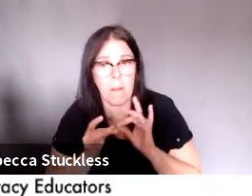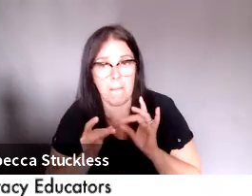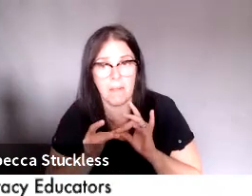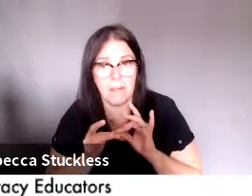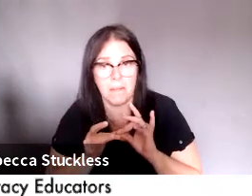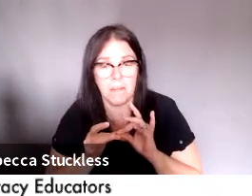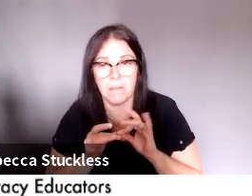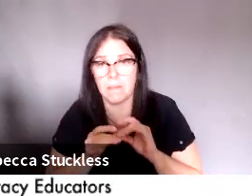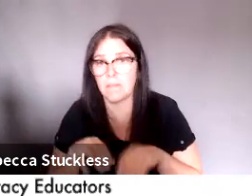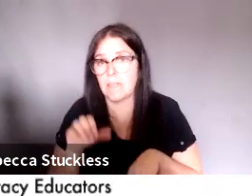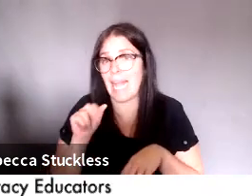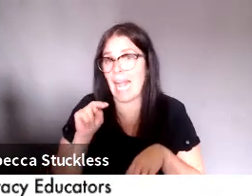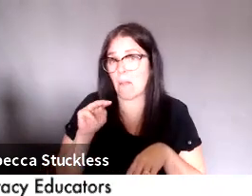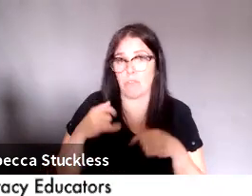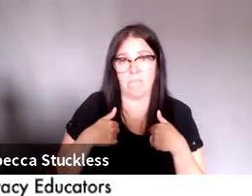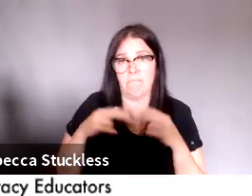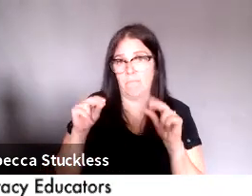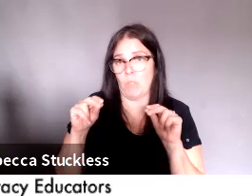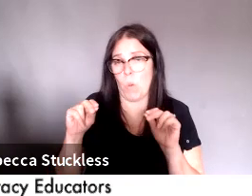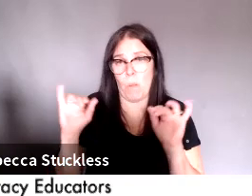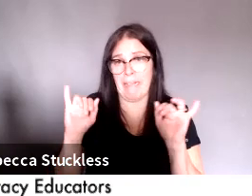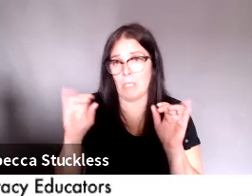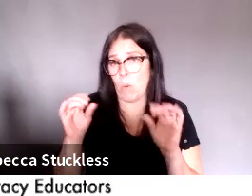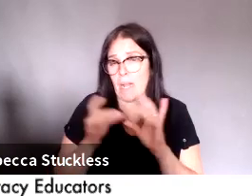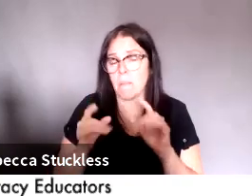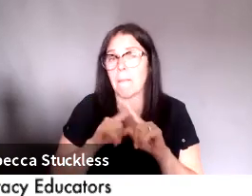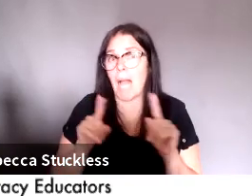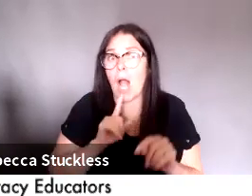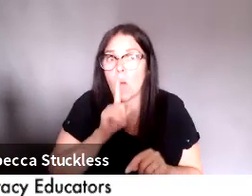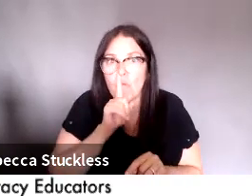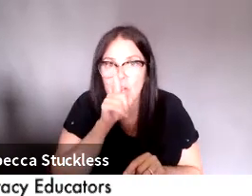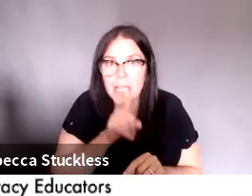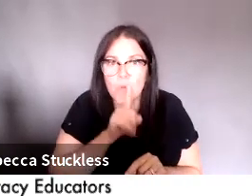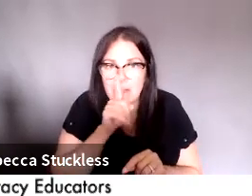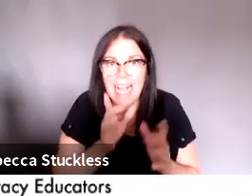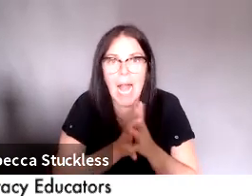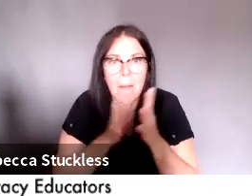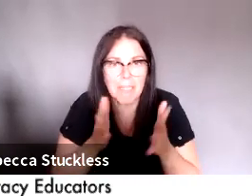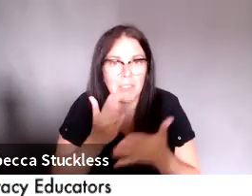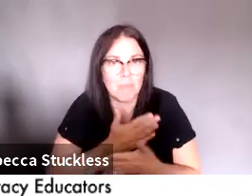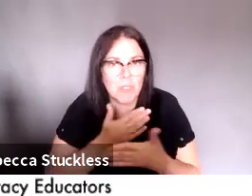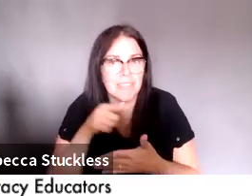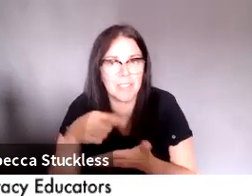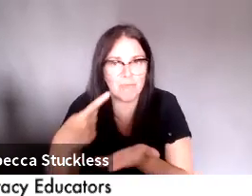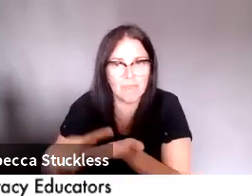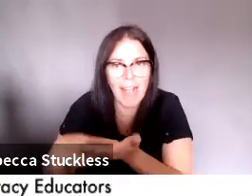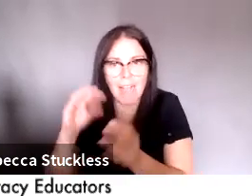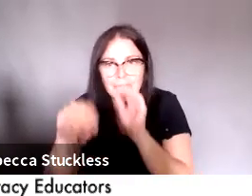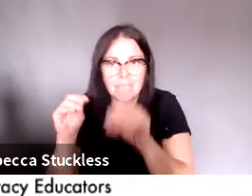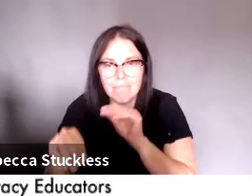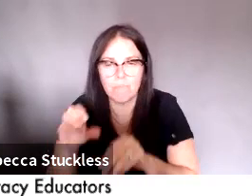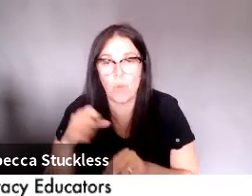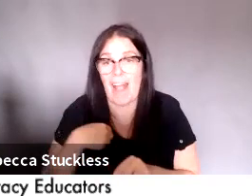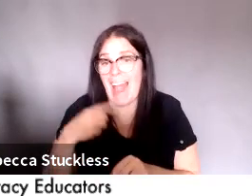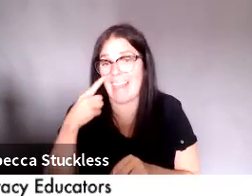Oh, this is Anne-Marie. I don't either, but I'm really pleased with regards to the level of activity that took place in the chat. So I think